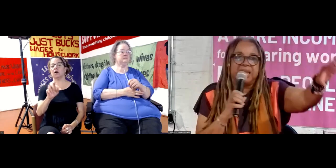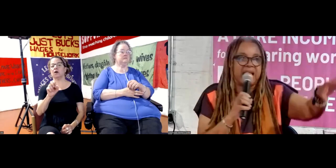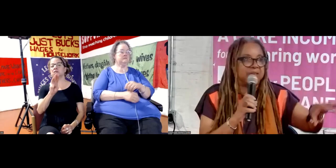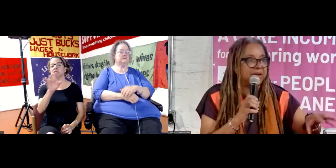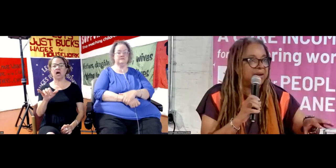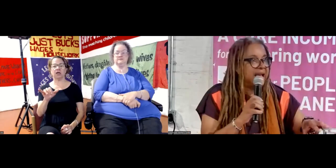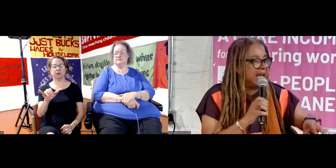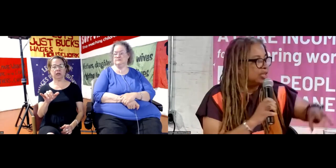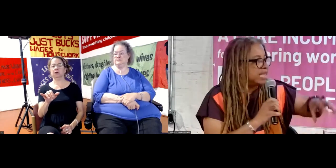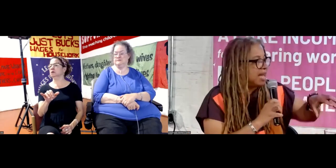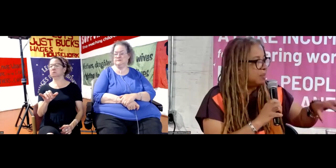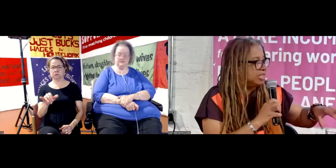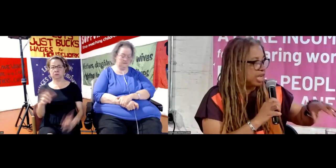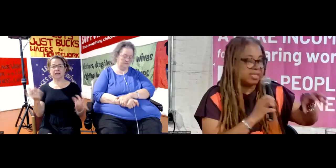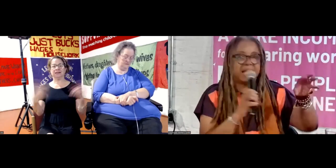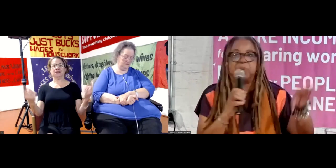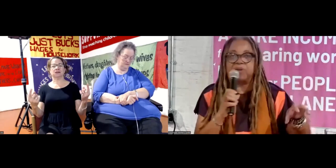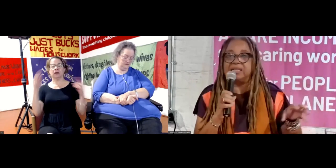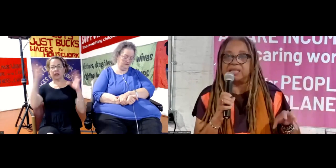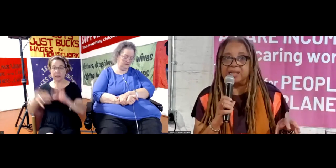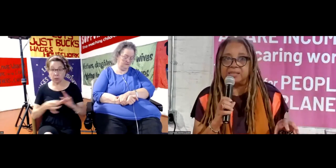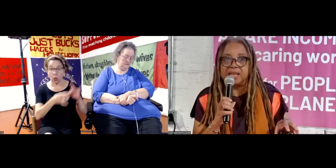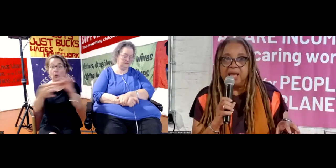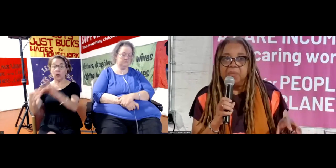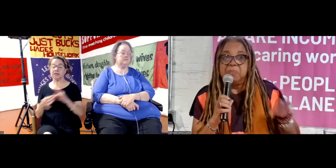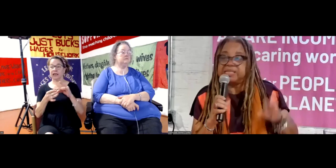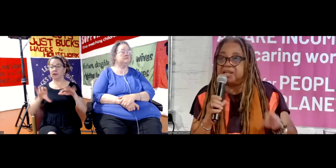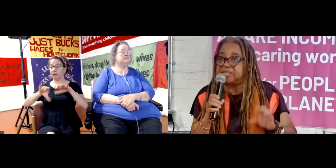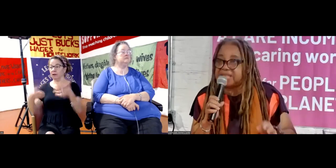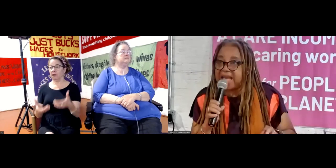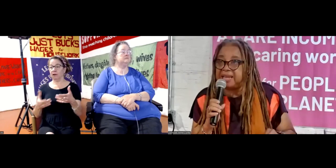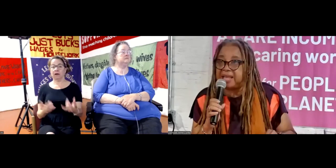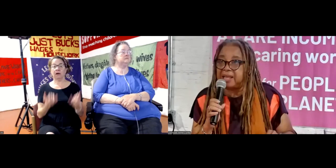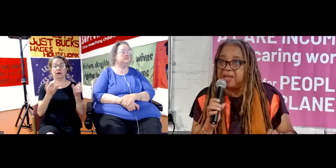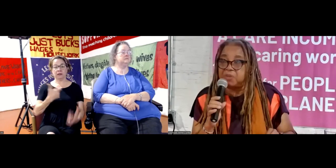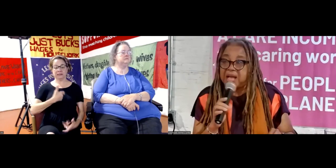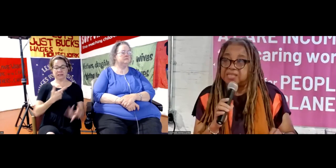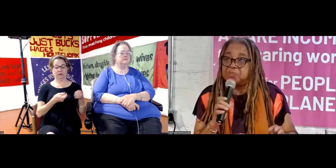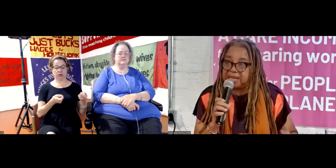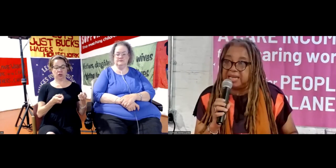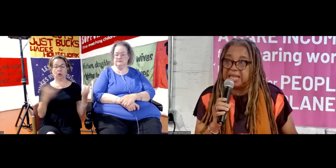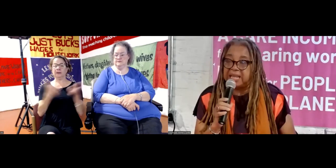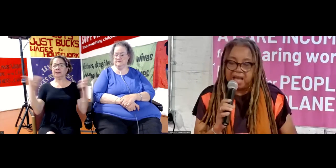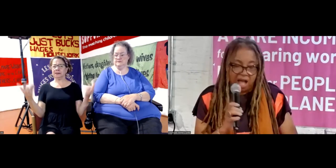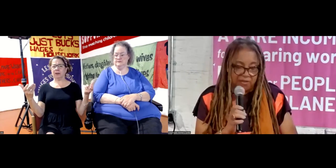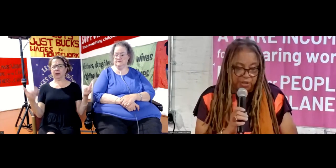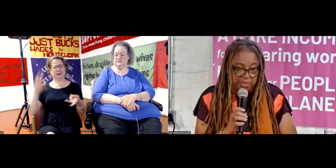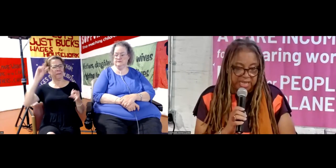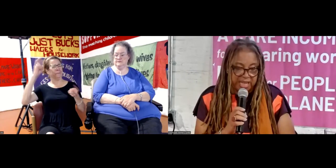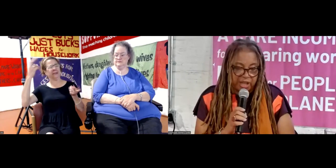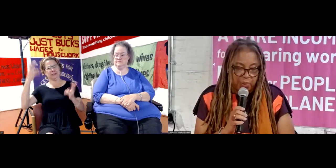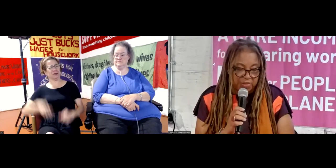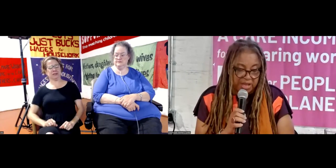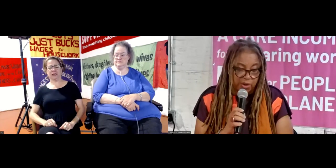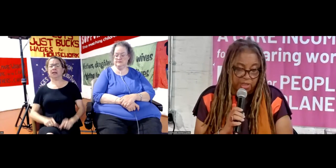to be together and autonomy just separates us, misunderstanding the possibility of